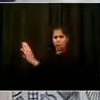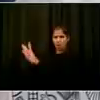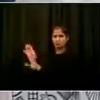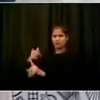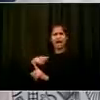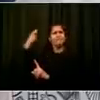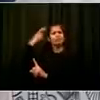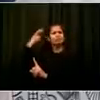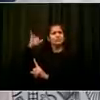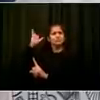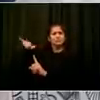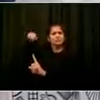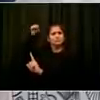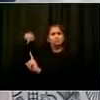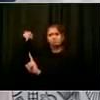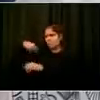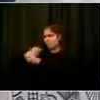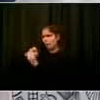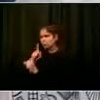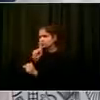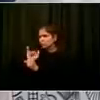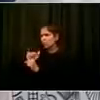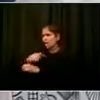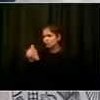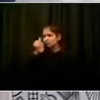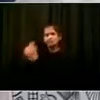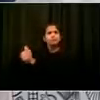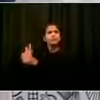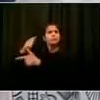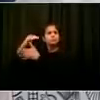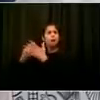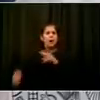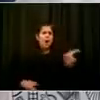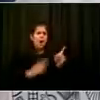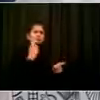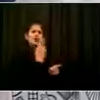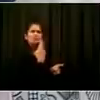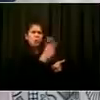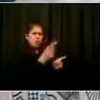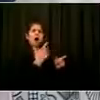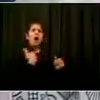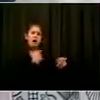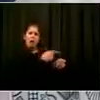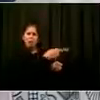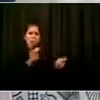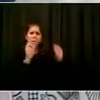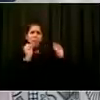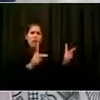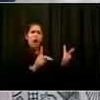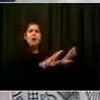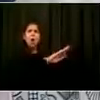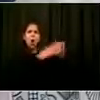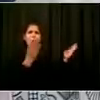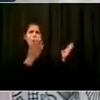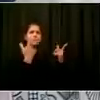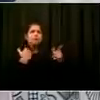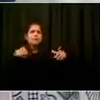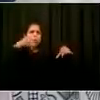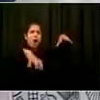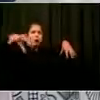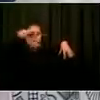And I think you're going to see that across the board, that there's going to have to be a lot of tough choices to move us forward. But